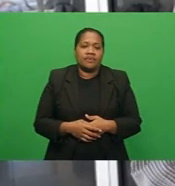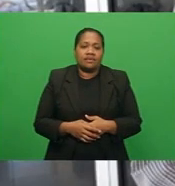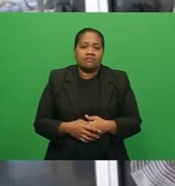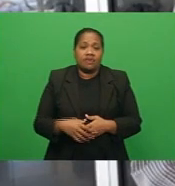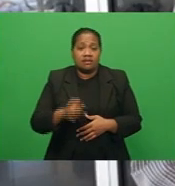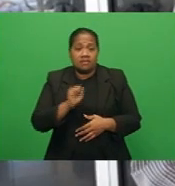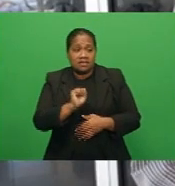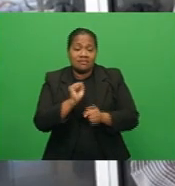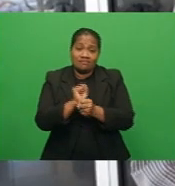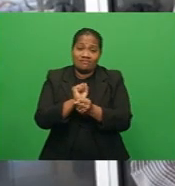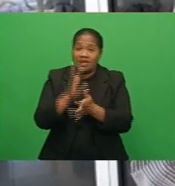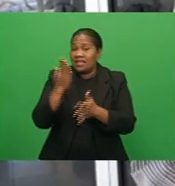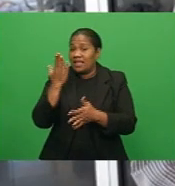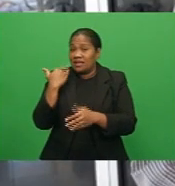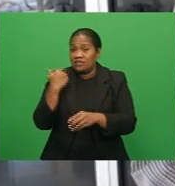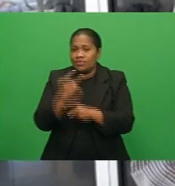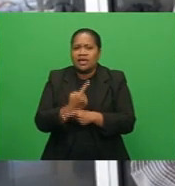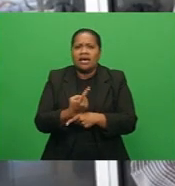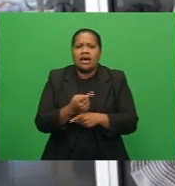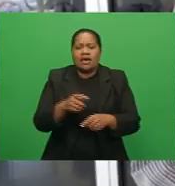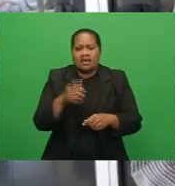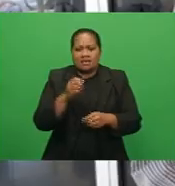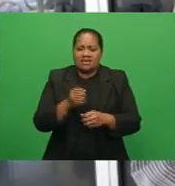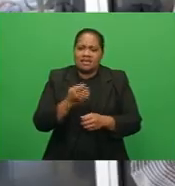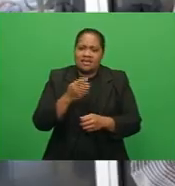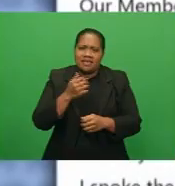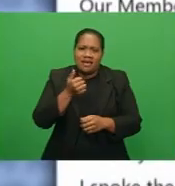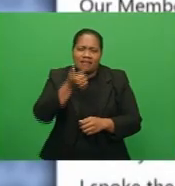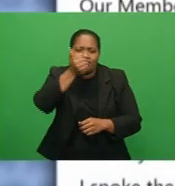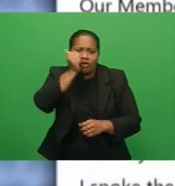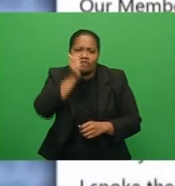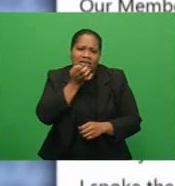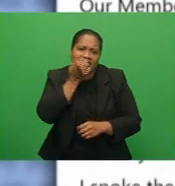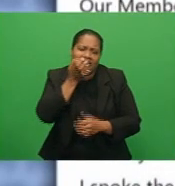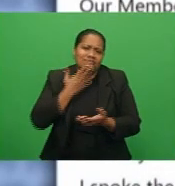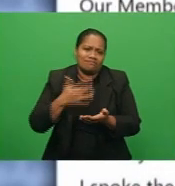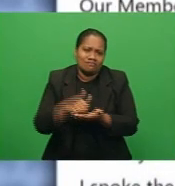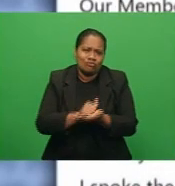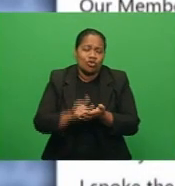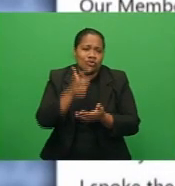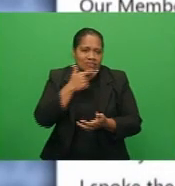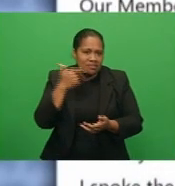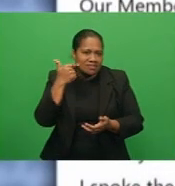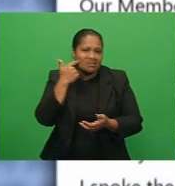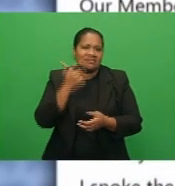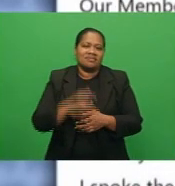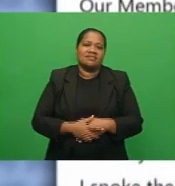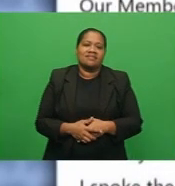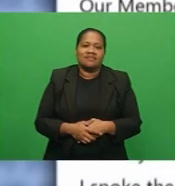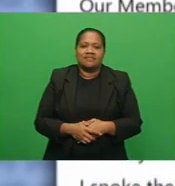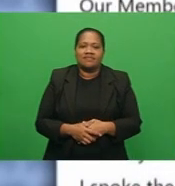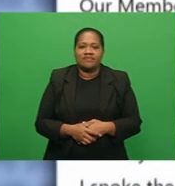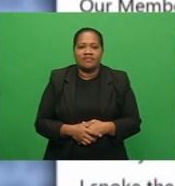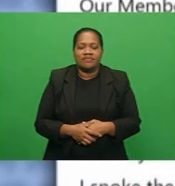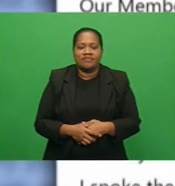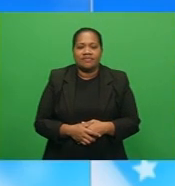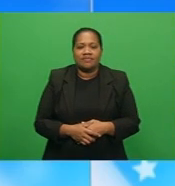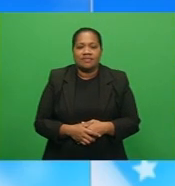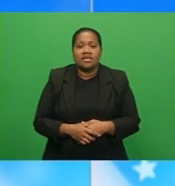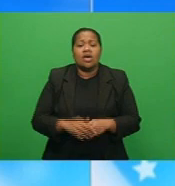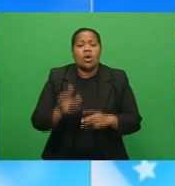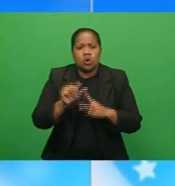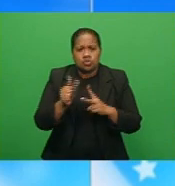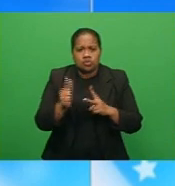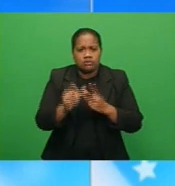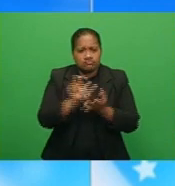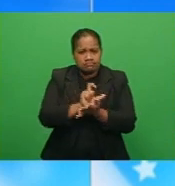release last week, he publicly apologized to Ngerengere-Tamboa through a post on his Kishore Kumar publication Facebook page. He also